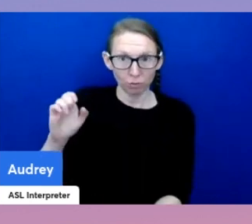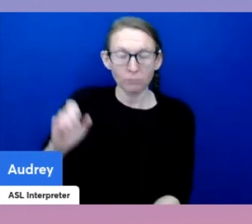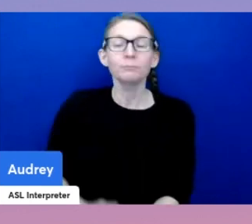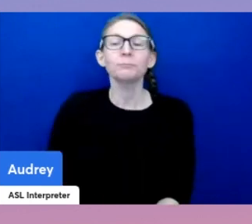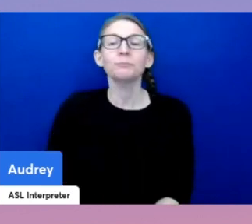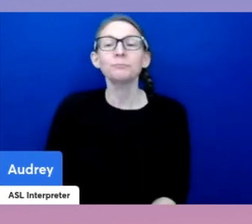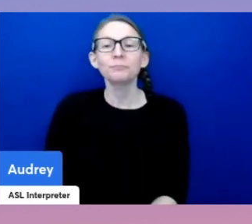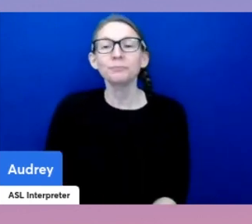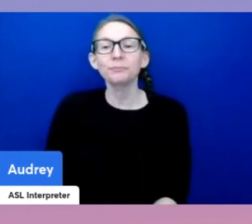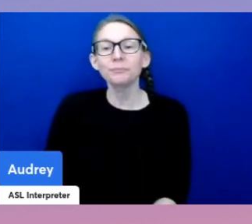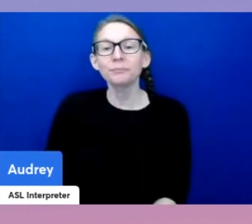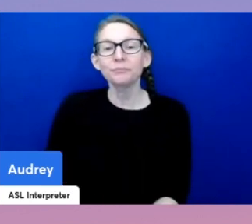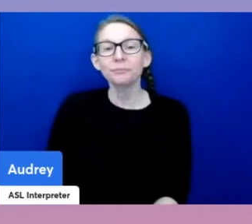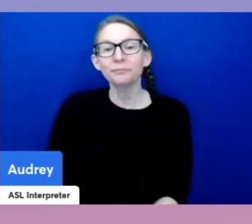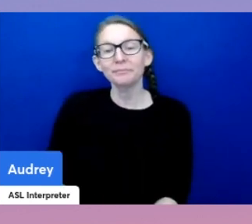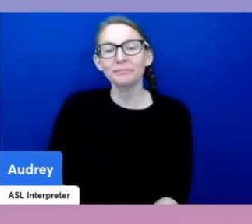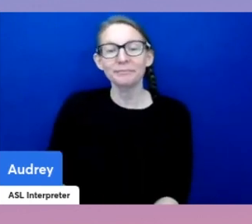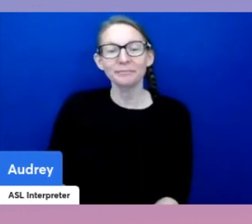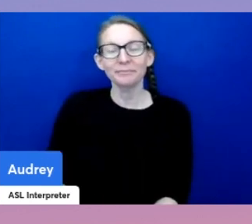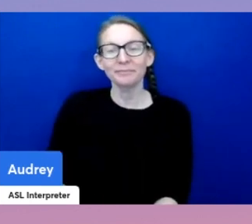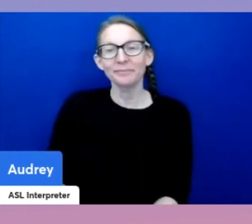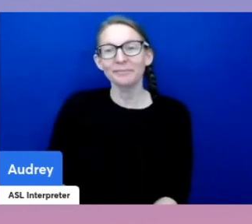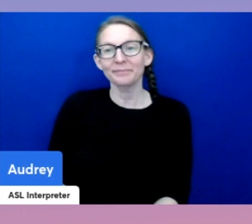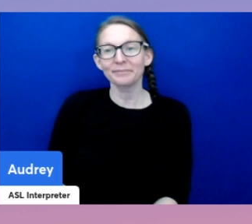So I think